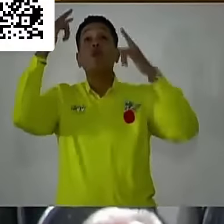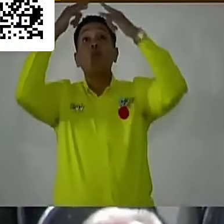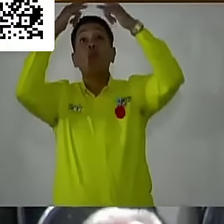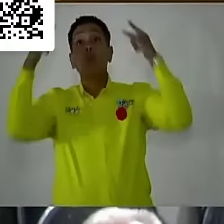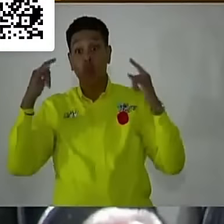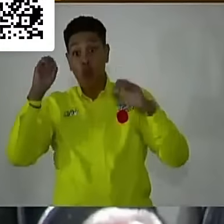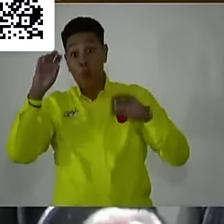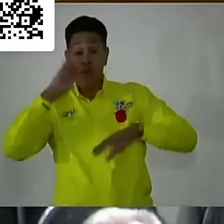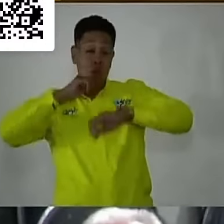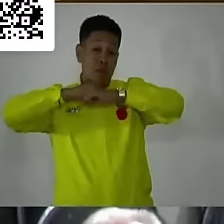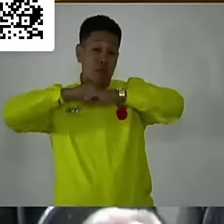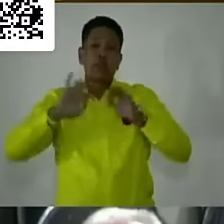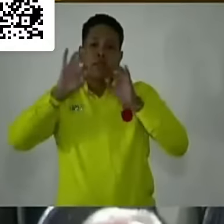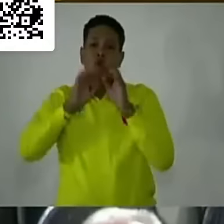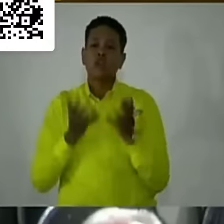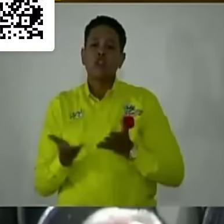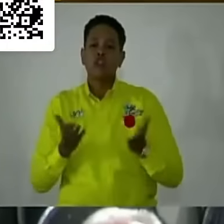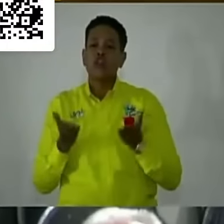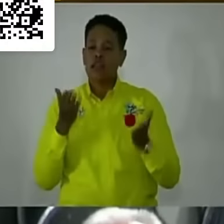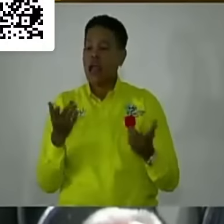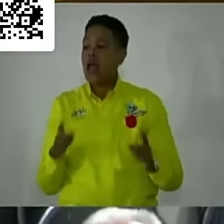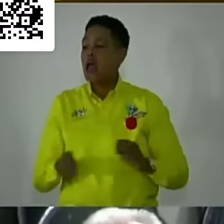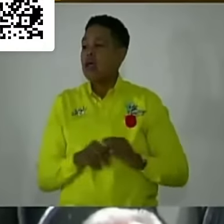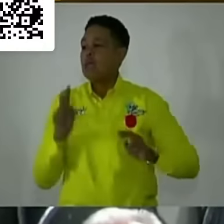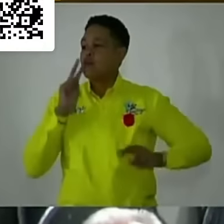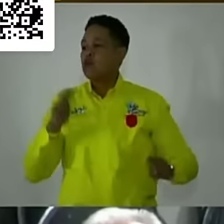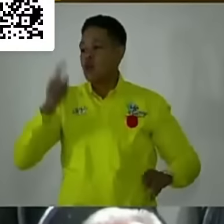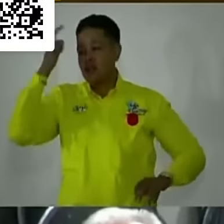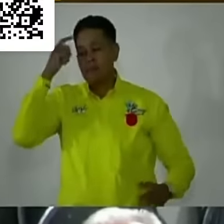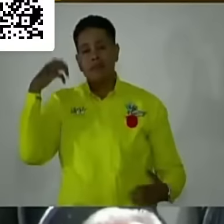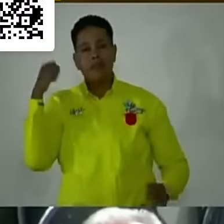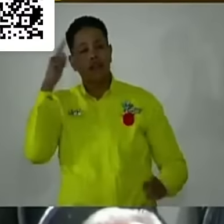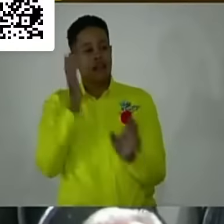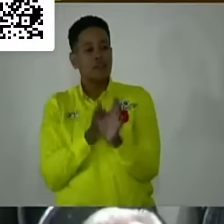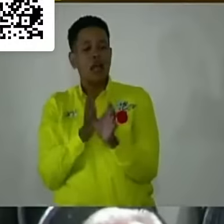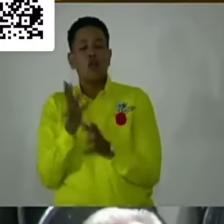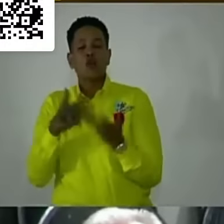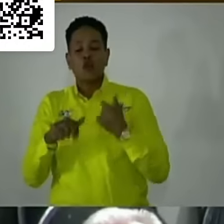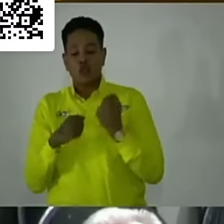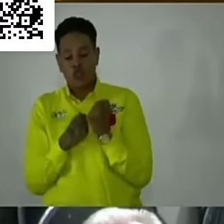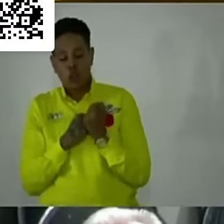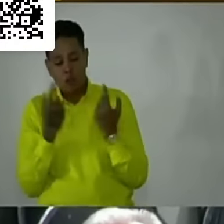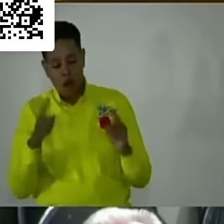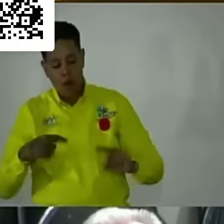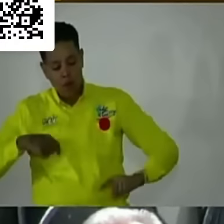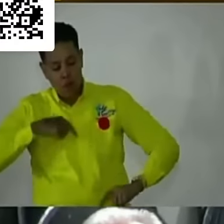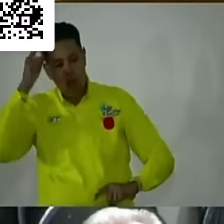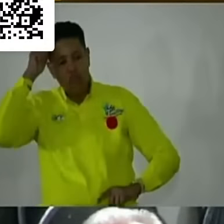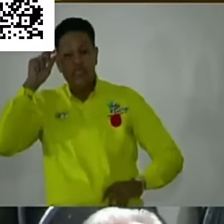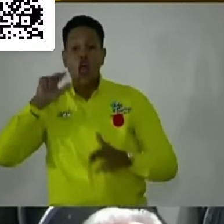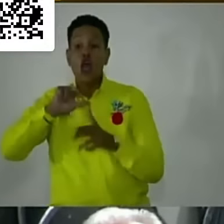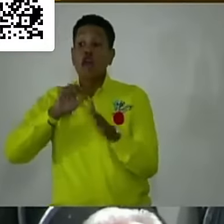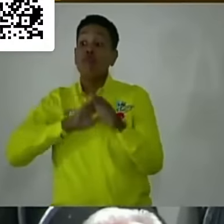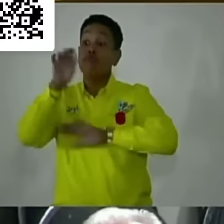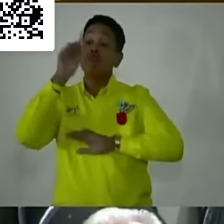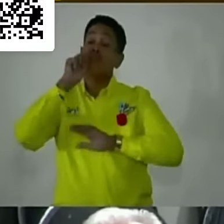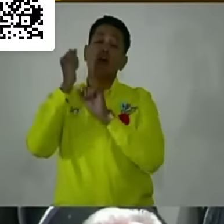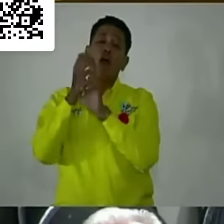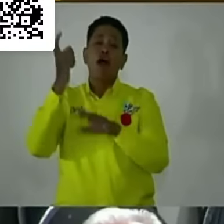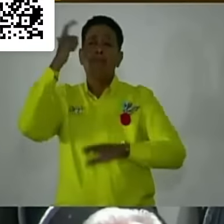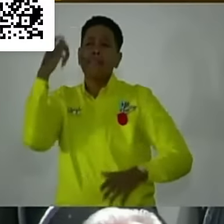that the service is available. I want to turn to mental health and psychosocial support. We understand that the hurricane has induced mental